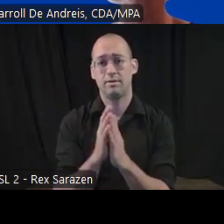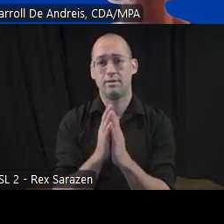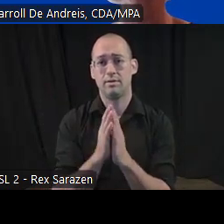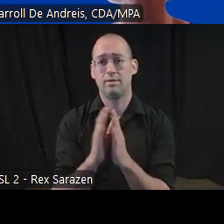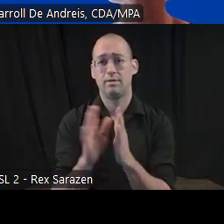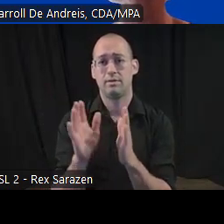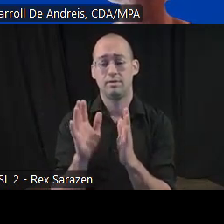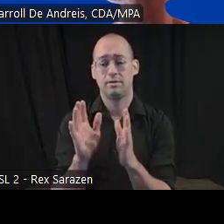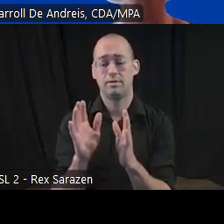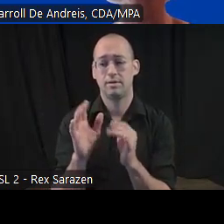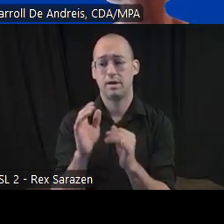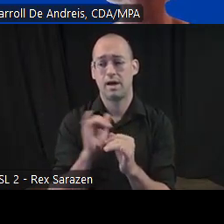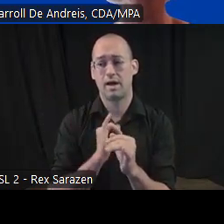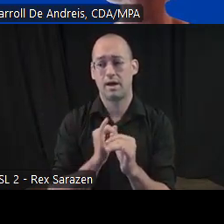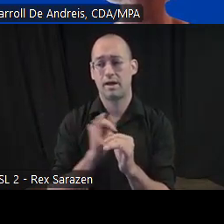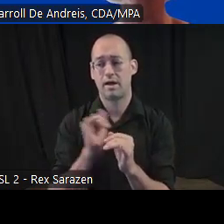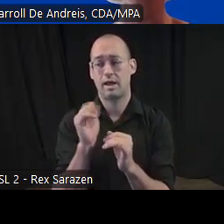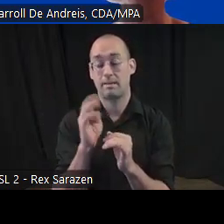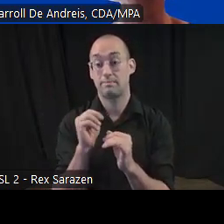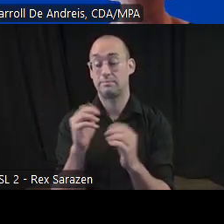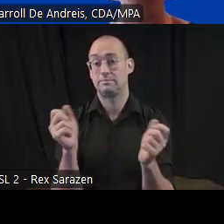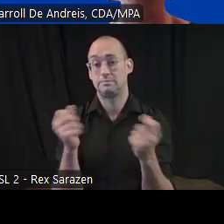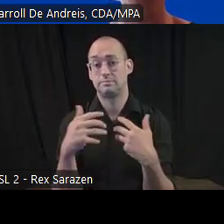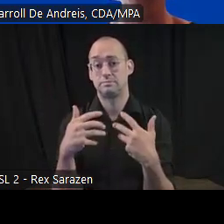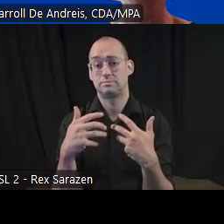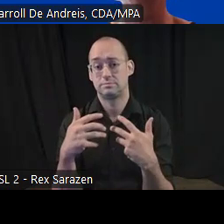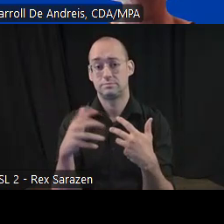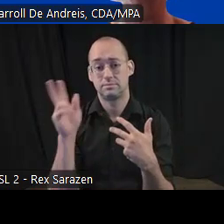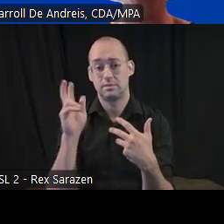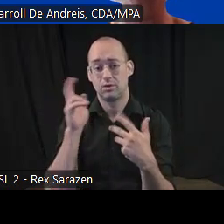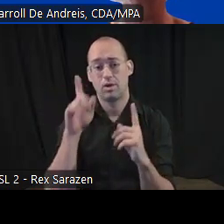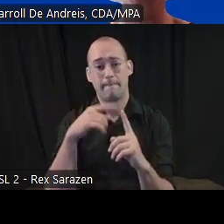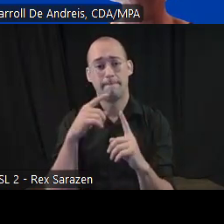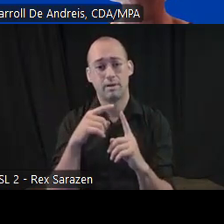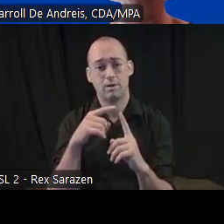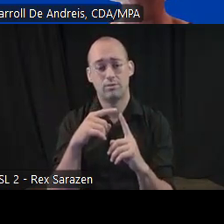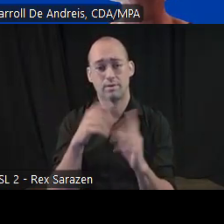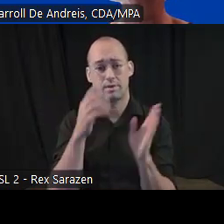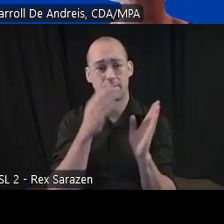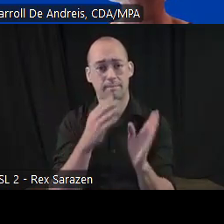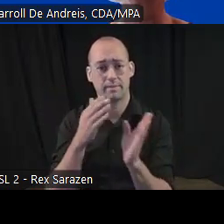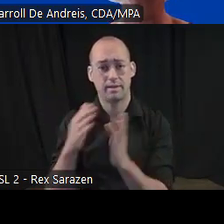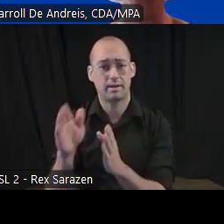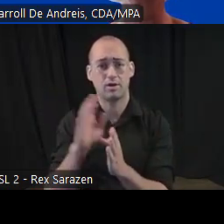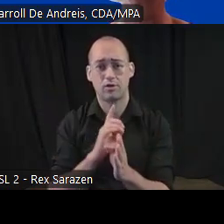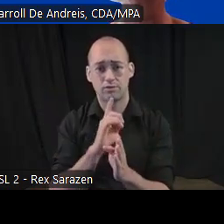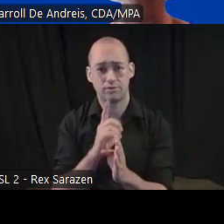I am horrified hearing about what the plans are